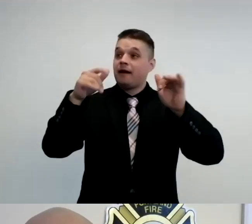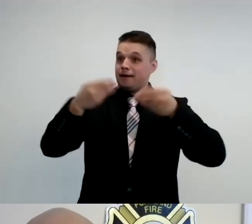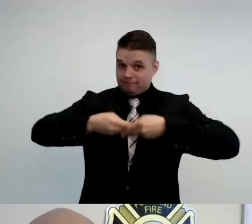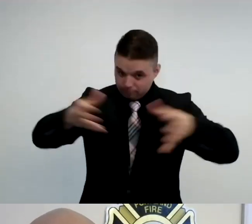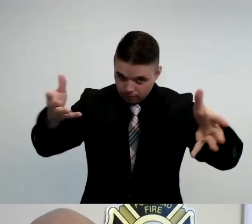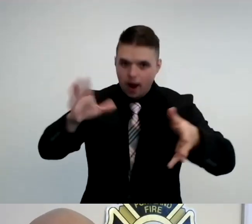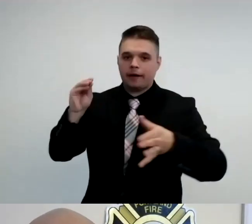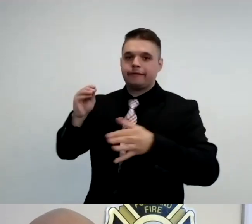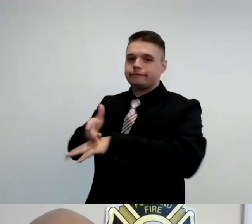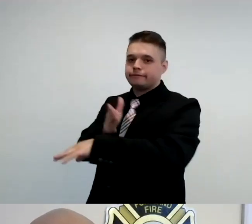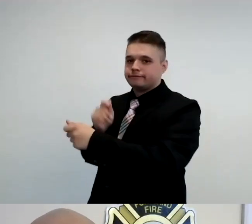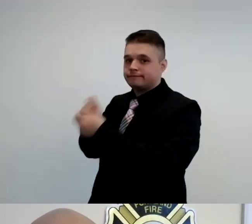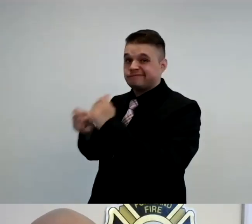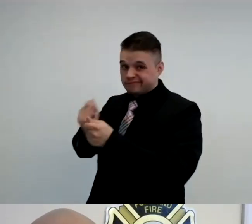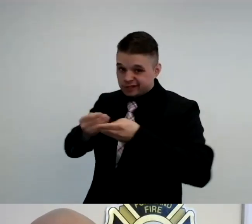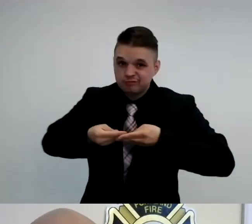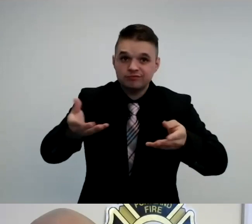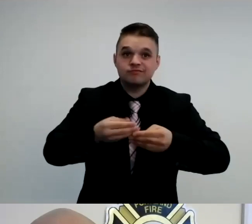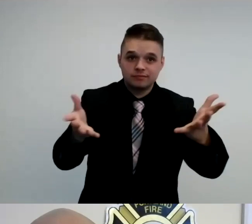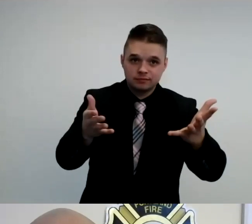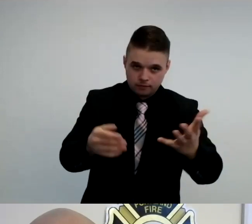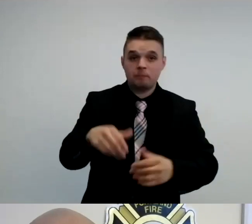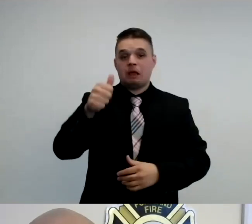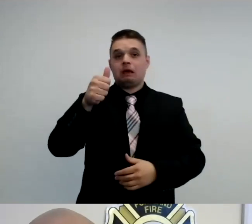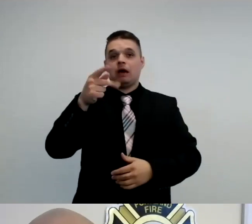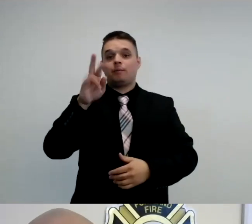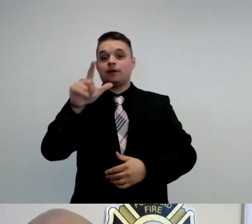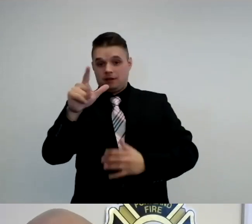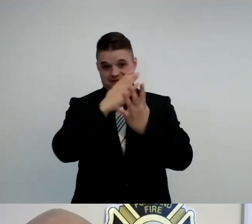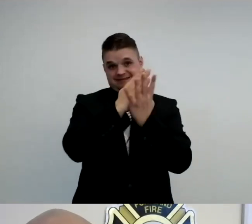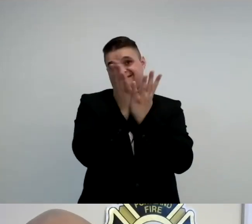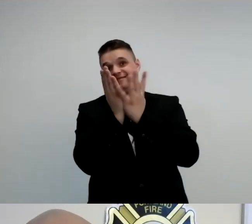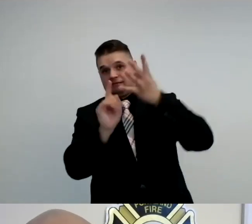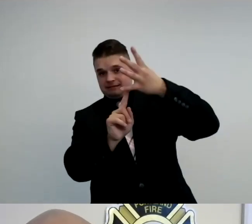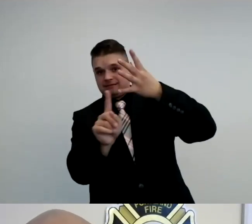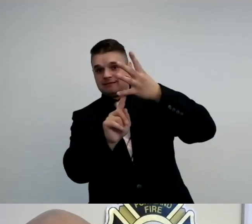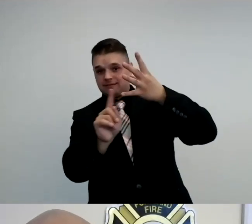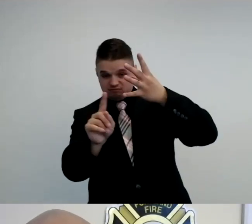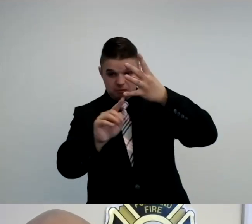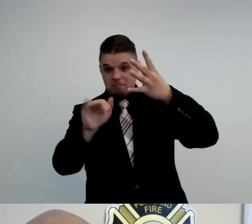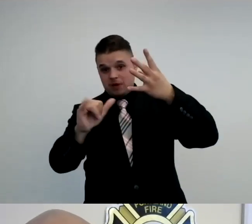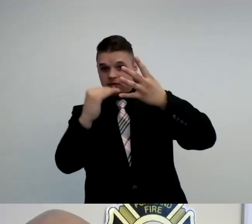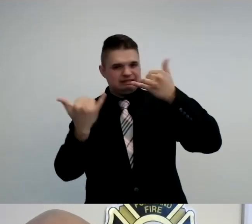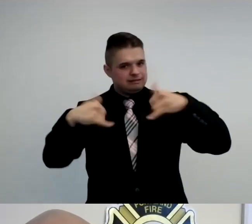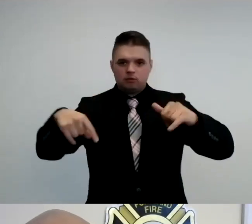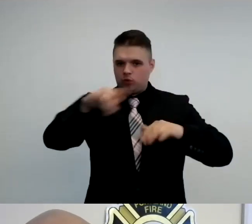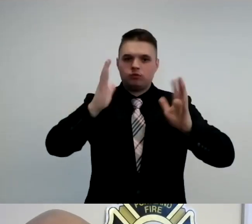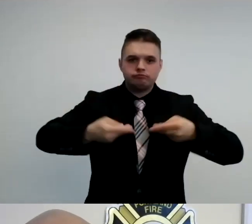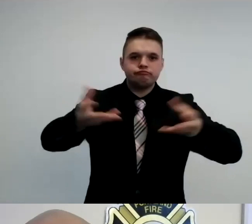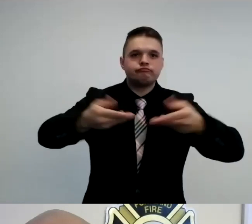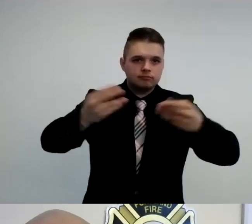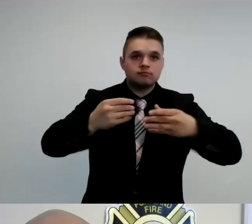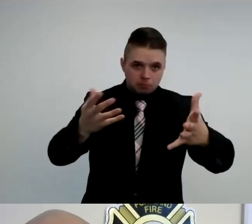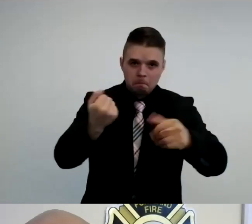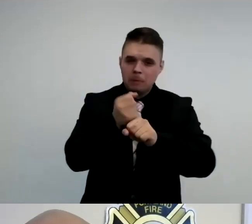late April or early May. And people like me and many others are working hard to continue to make sure that we have no gaps in